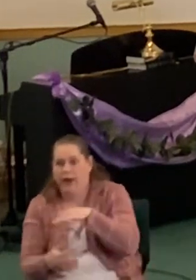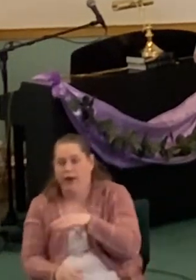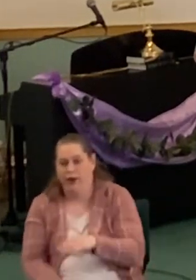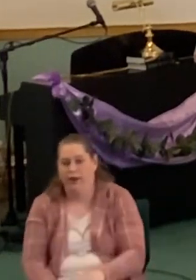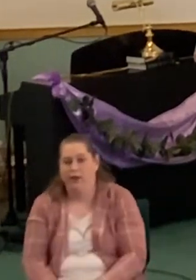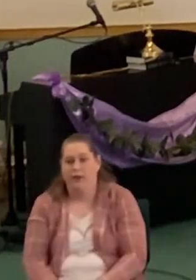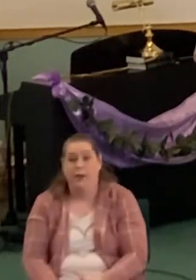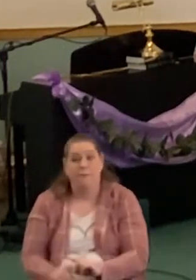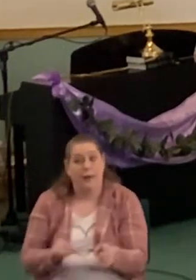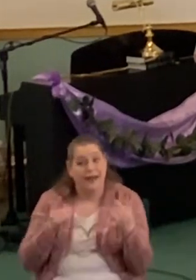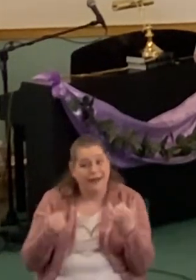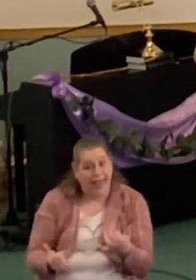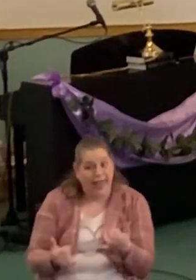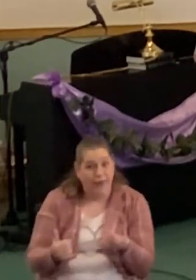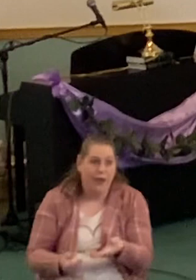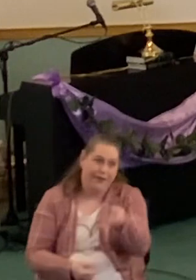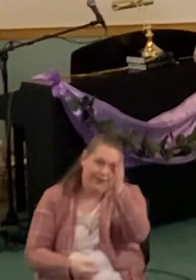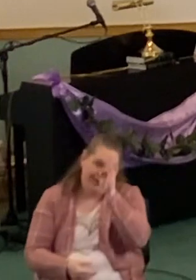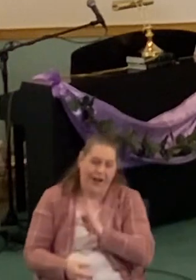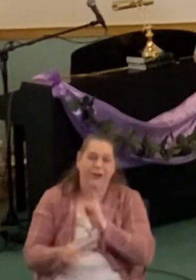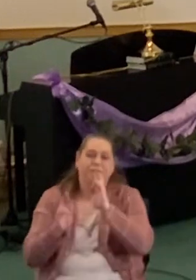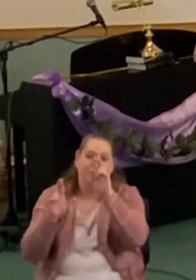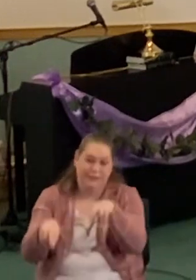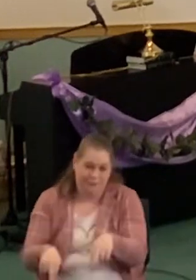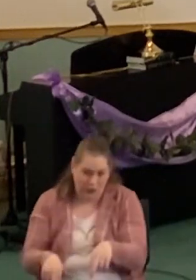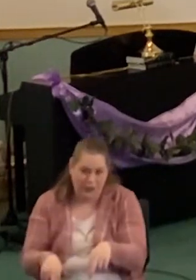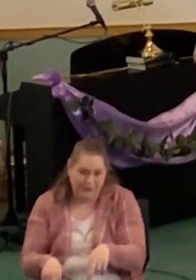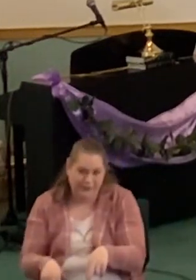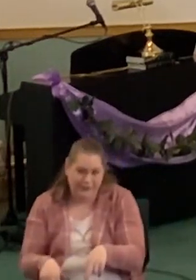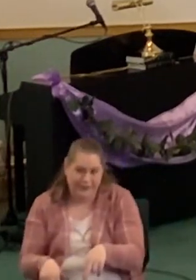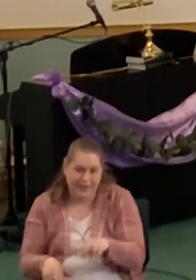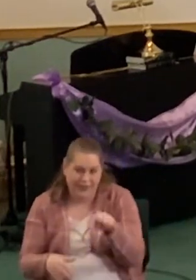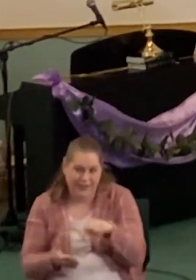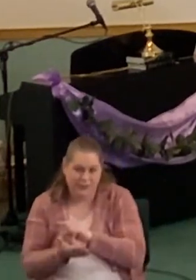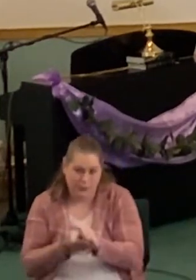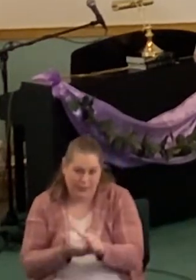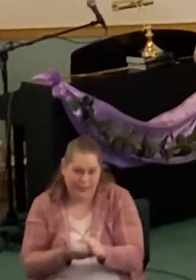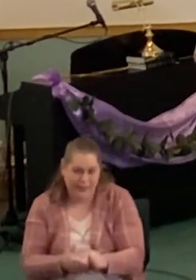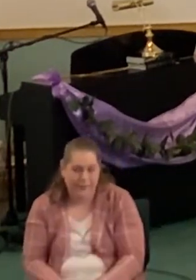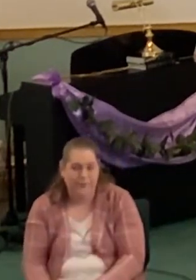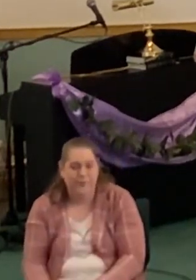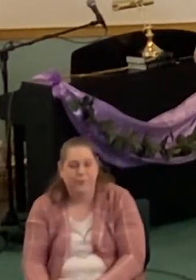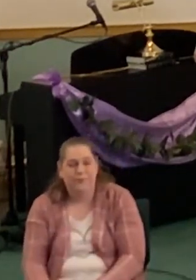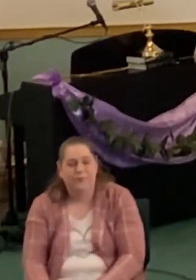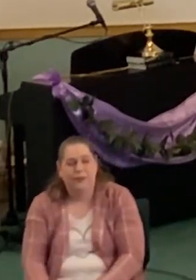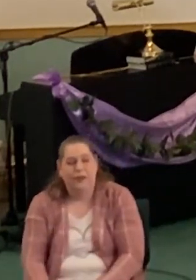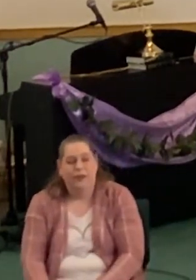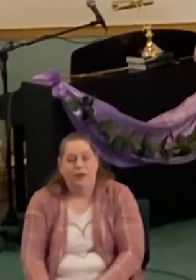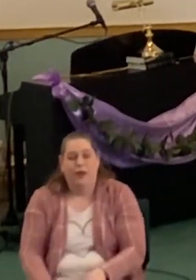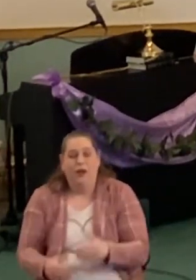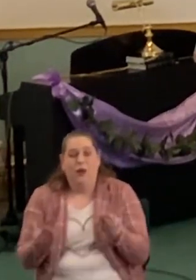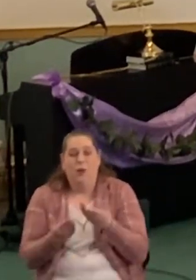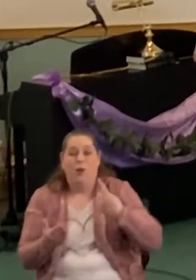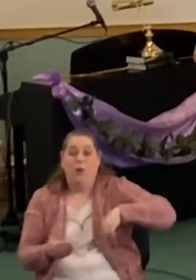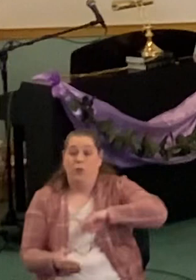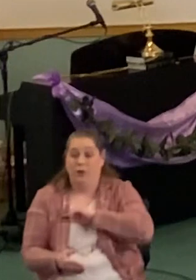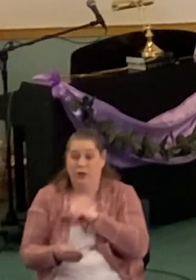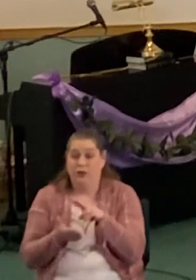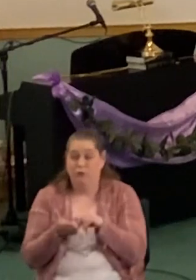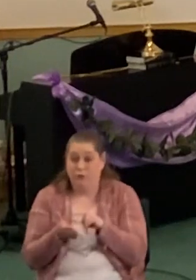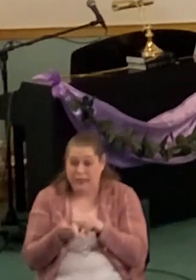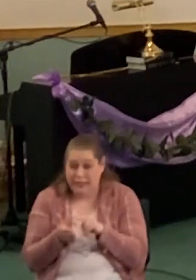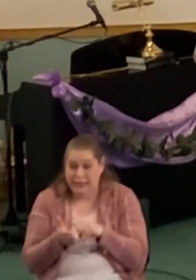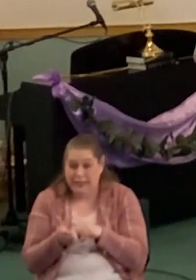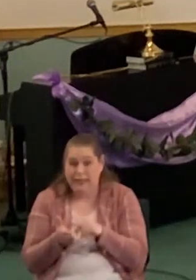to Habakkuk's cry and concern for the nation of Judah. And what we're going to read is an oracle of